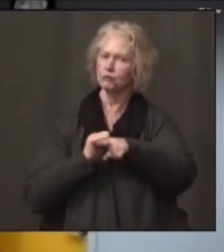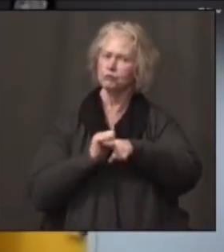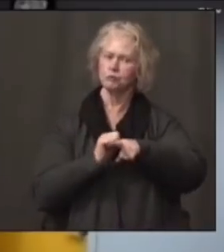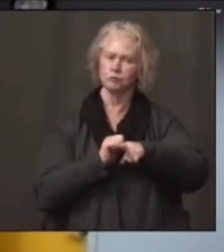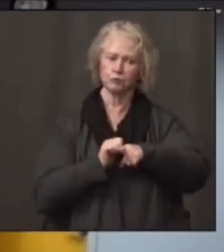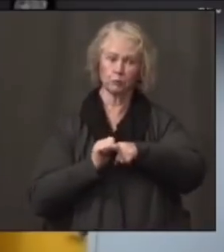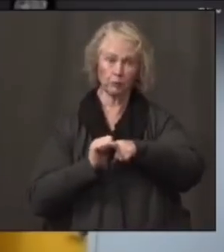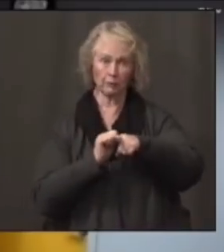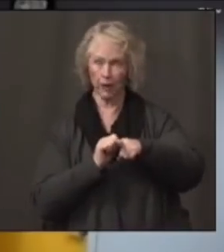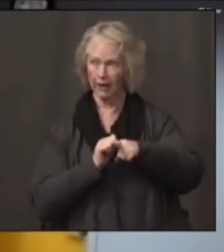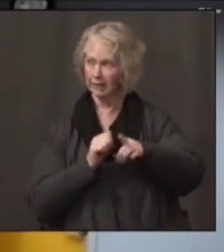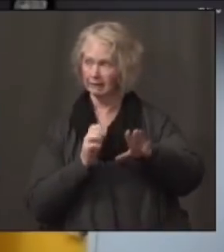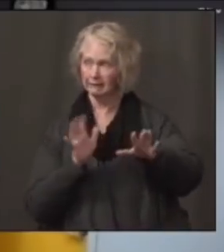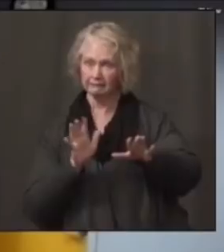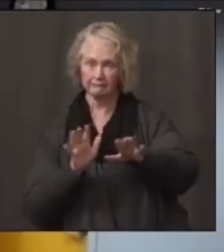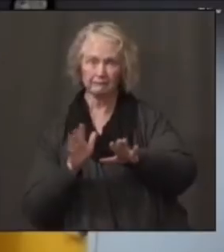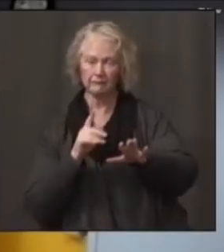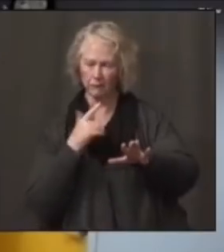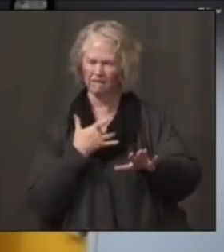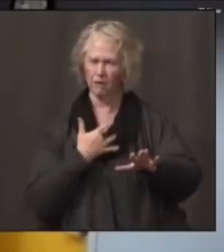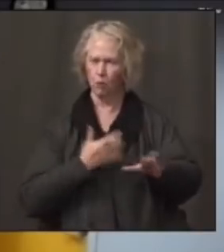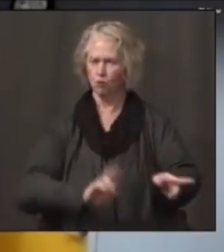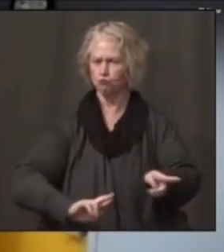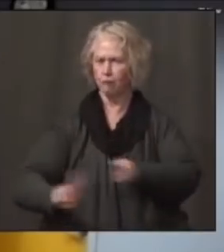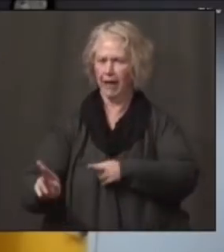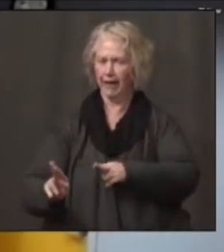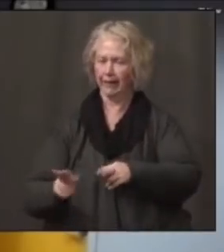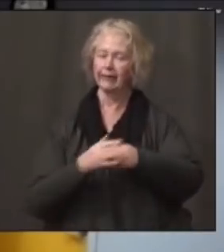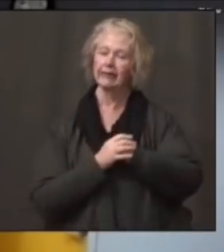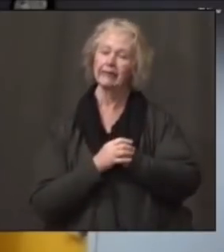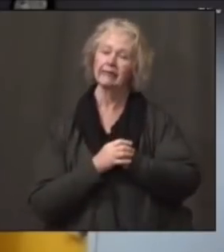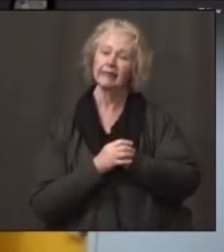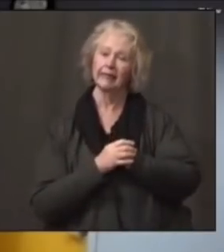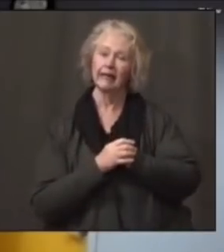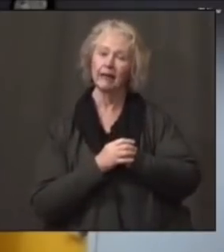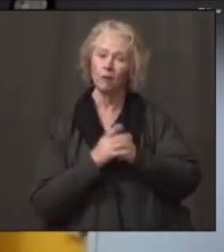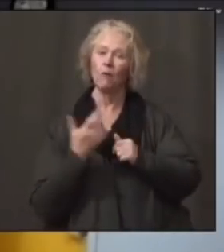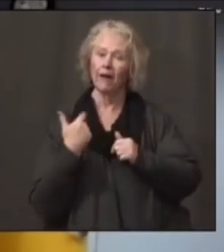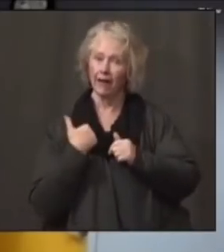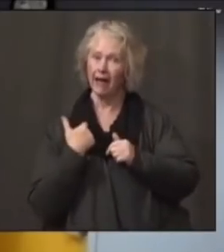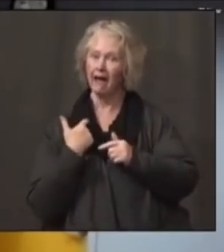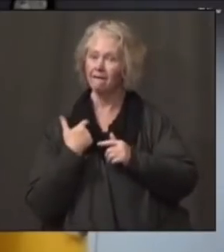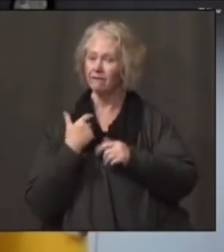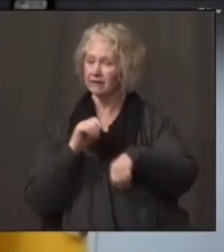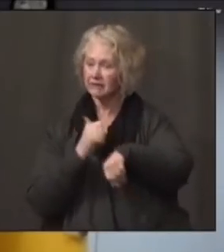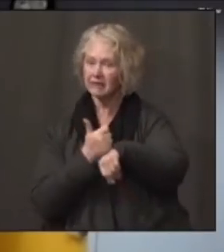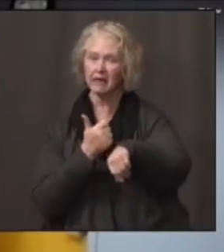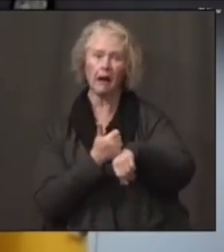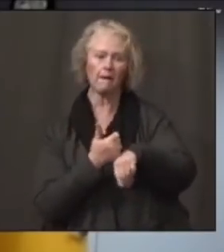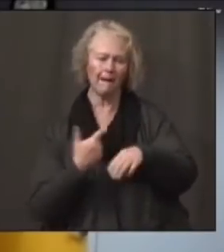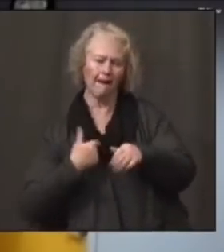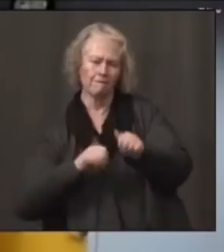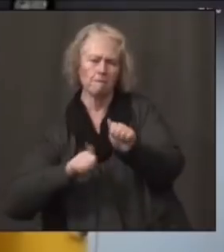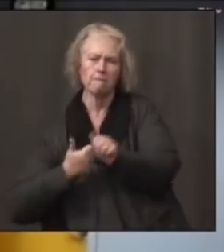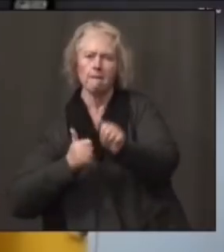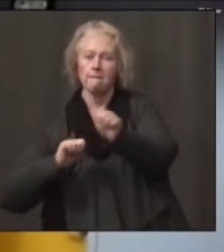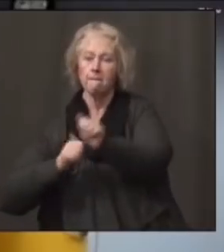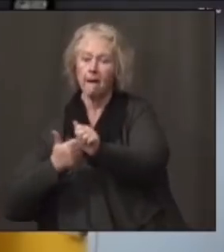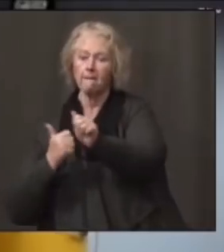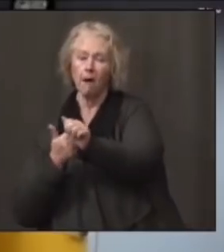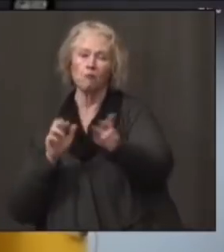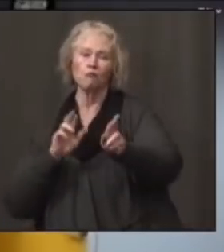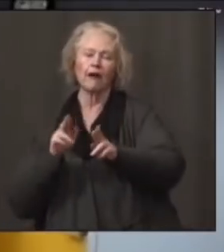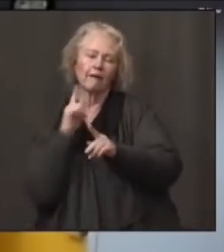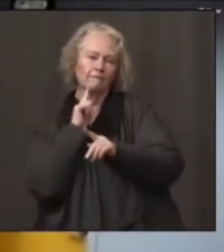exercise, and we feel we're very ready. We operate off a Teams platform. We have redundancy built into communications in